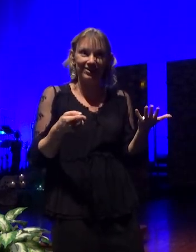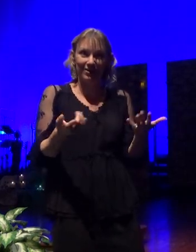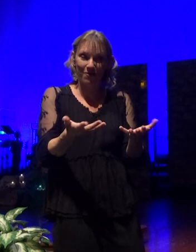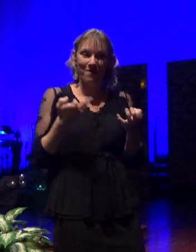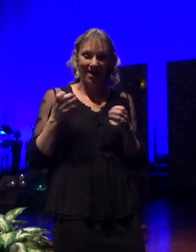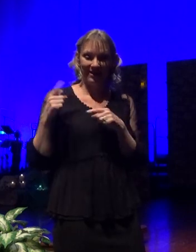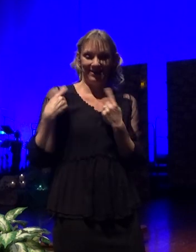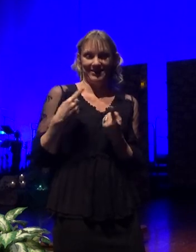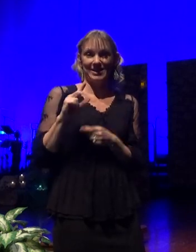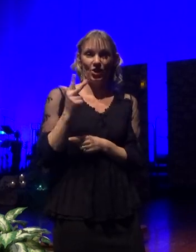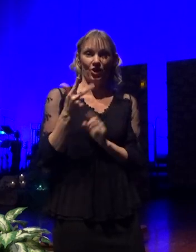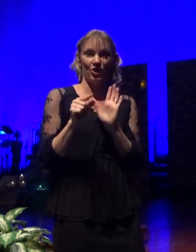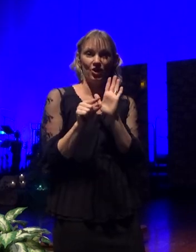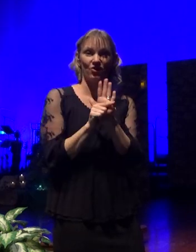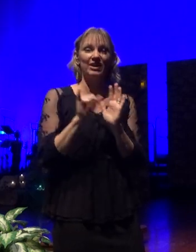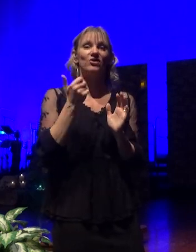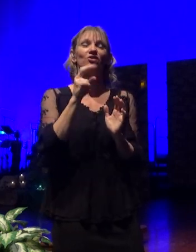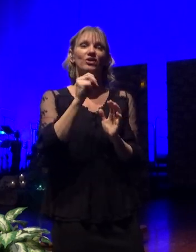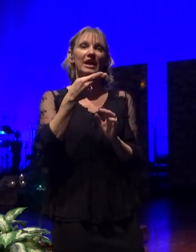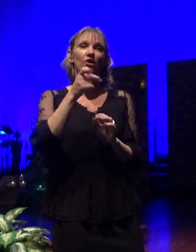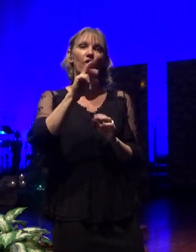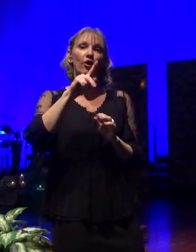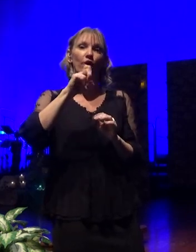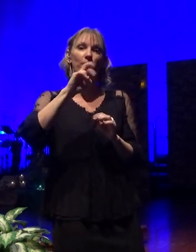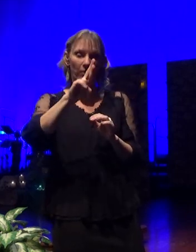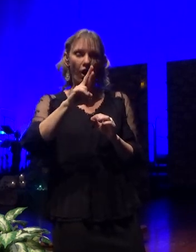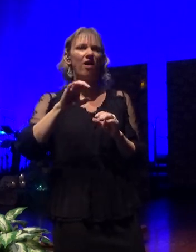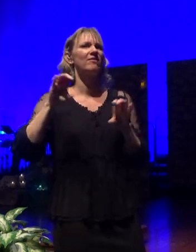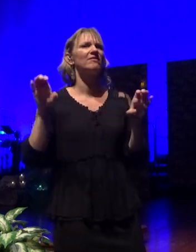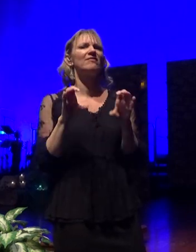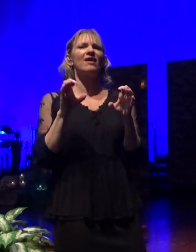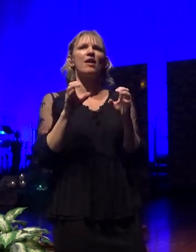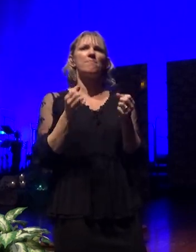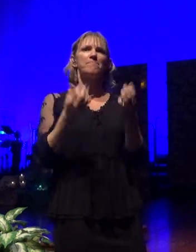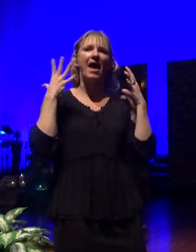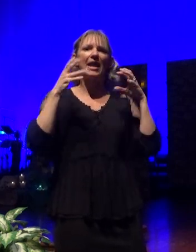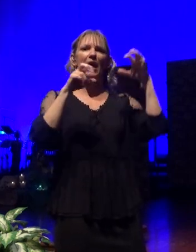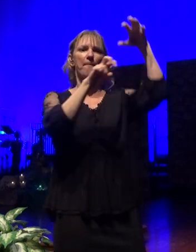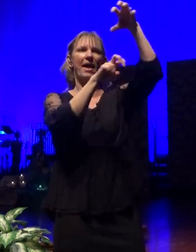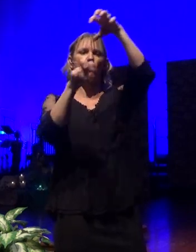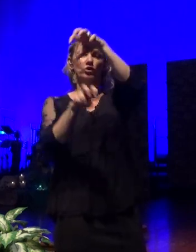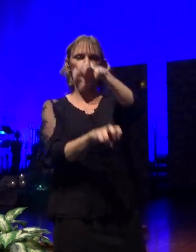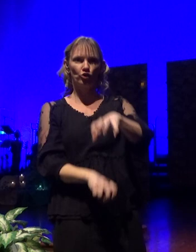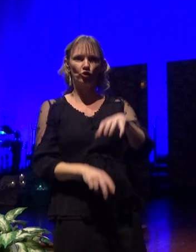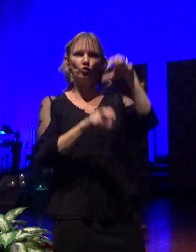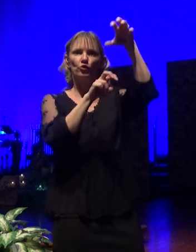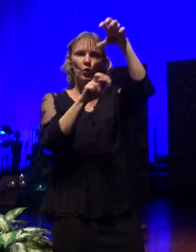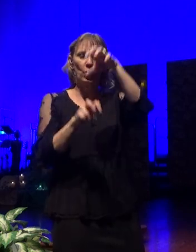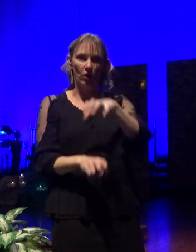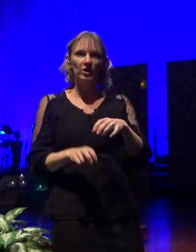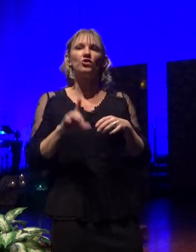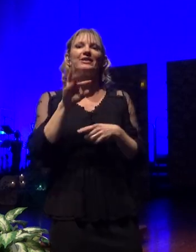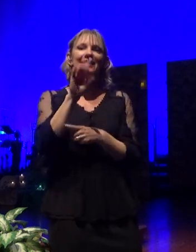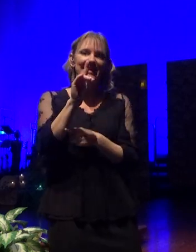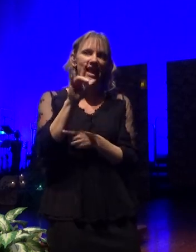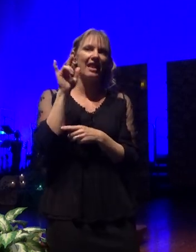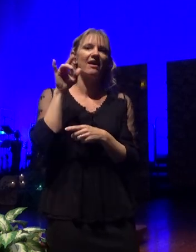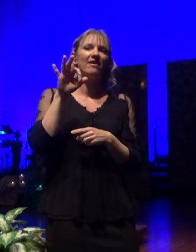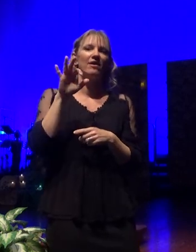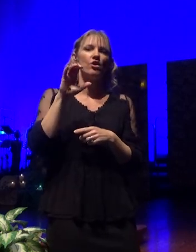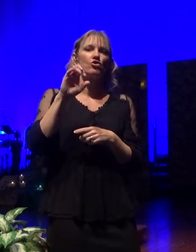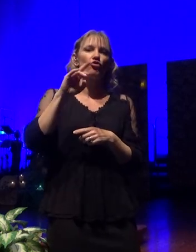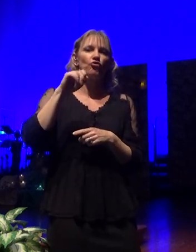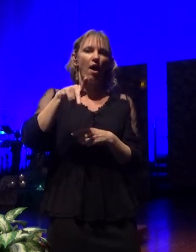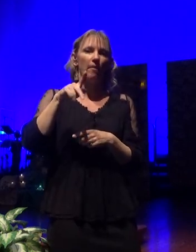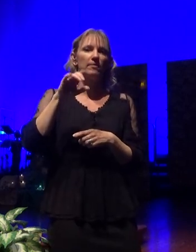Jean Harper did do hundreds of parachute jumps. She did fly crop duster flights. She did